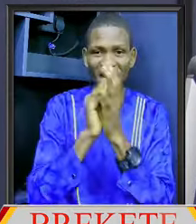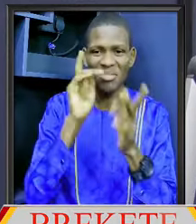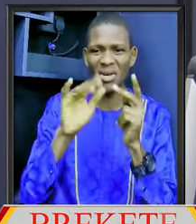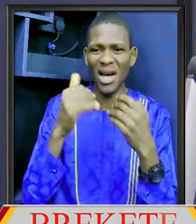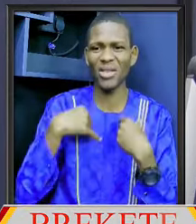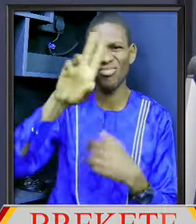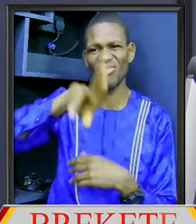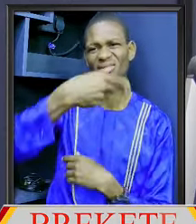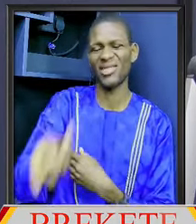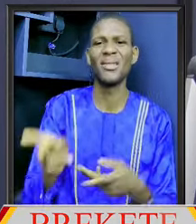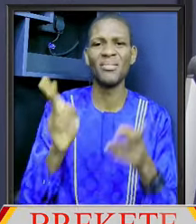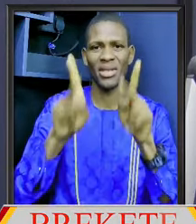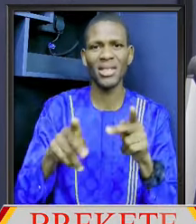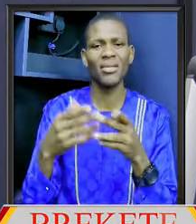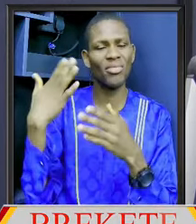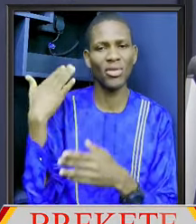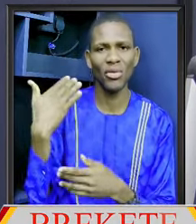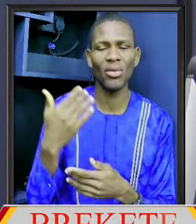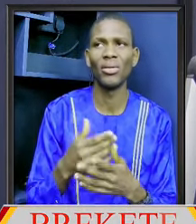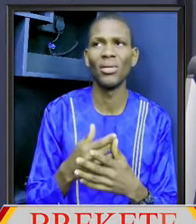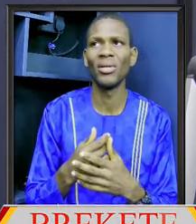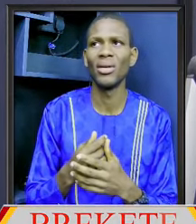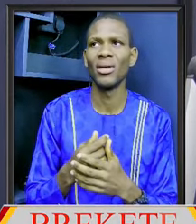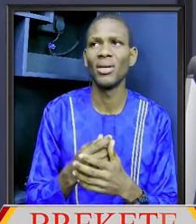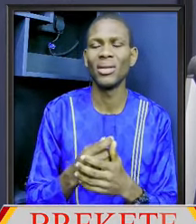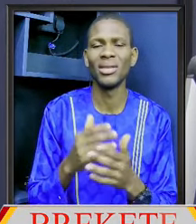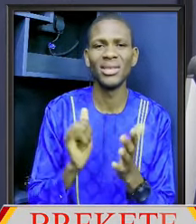non-entity, as